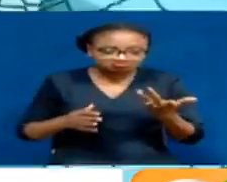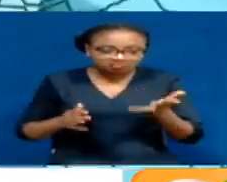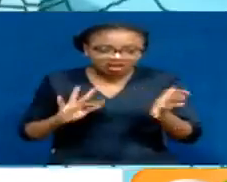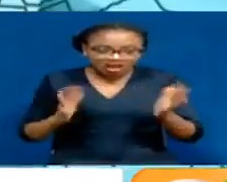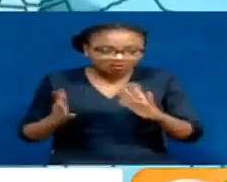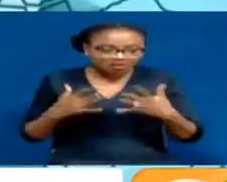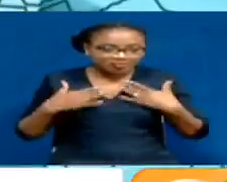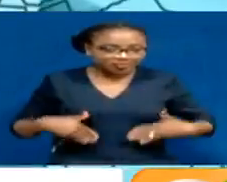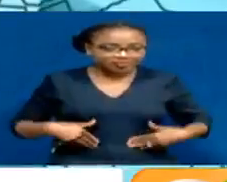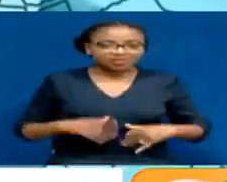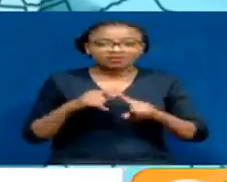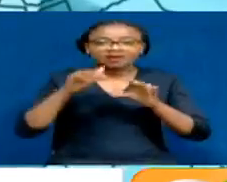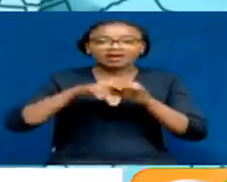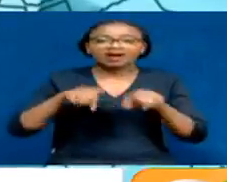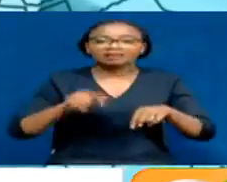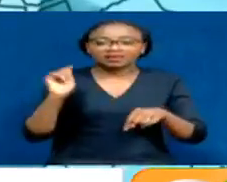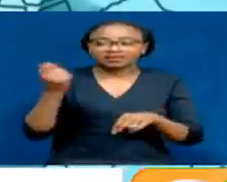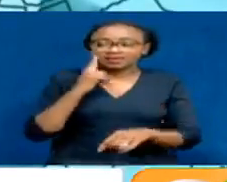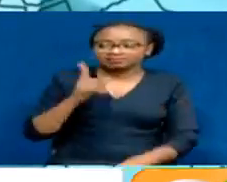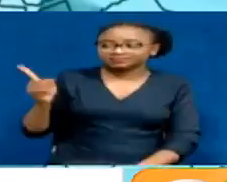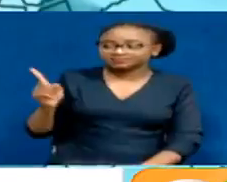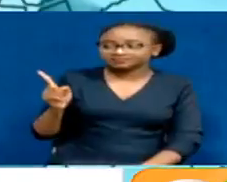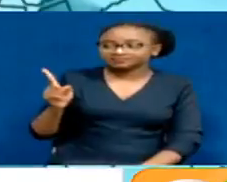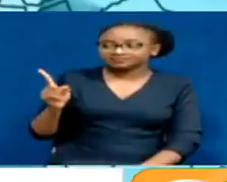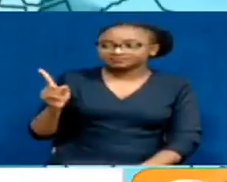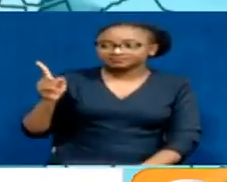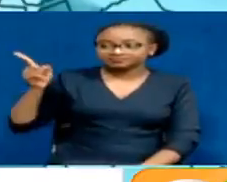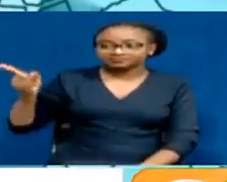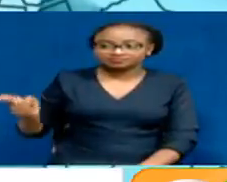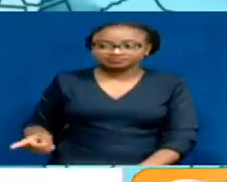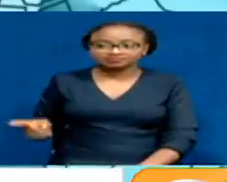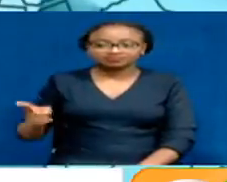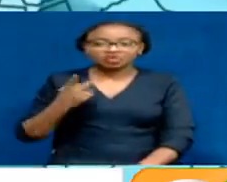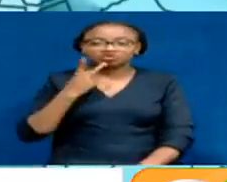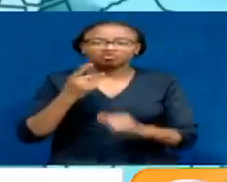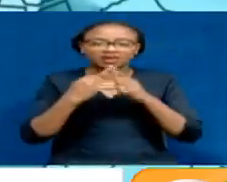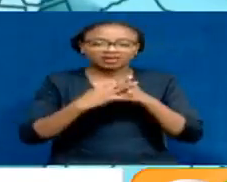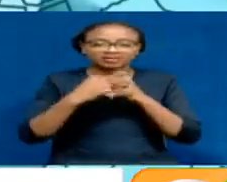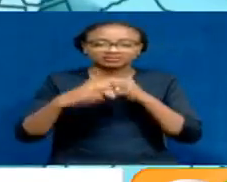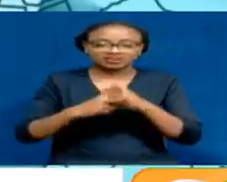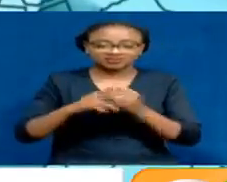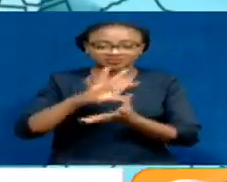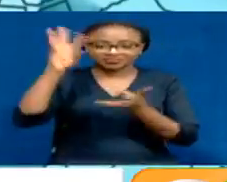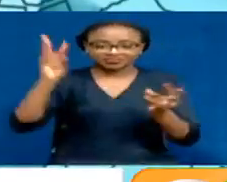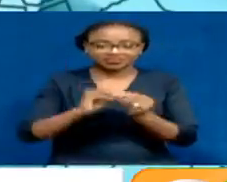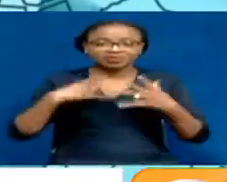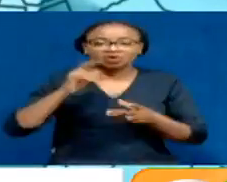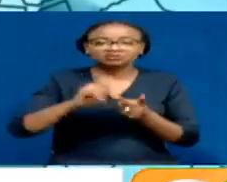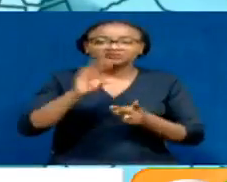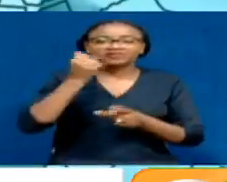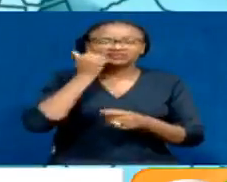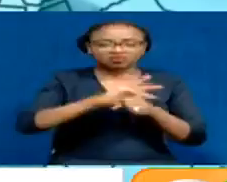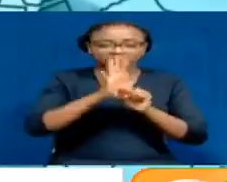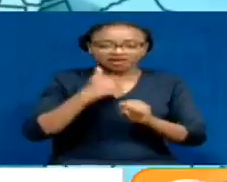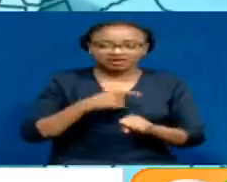initial study. In the last 24 hours, 287 more people have tested positive for COVID-19. 95 cases